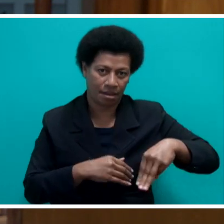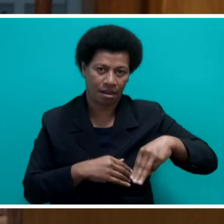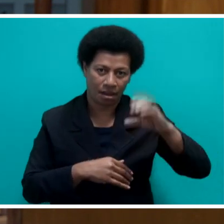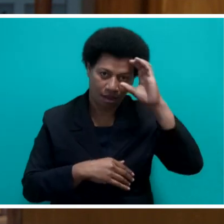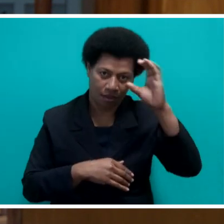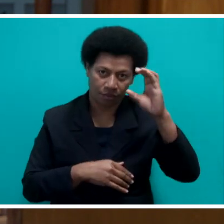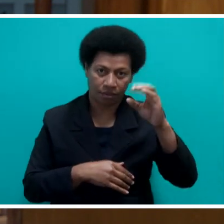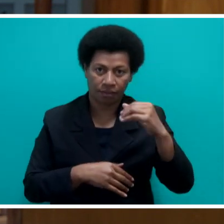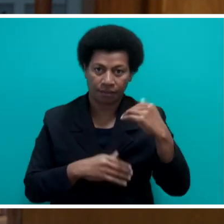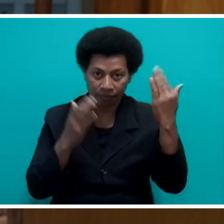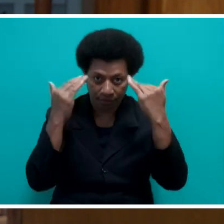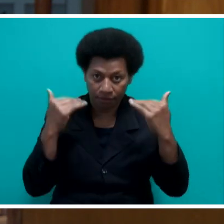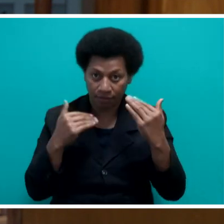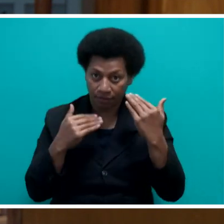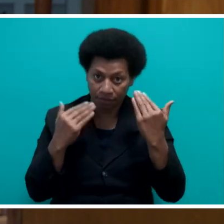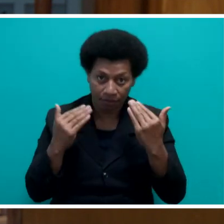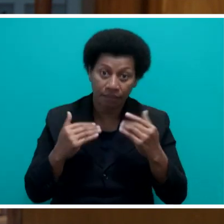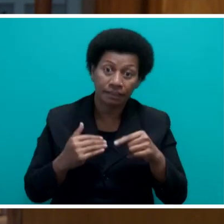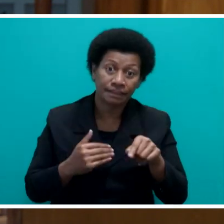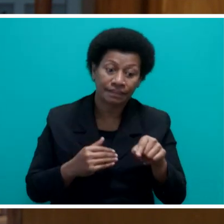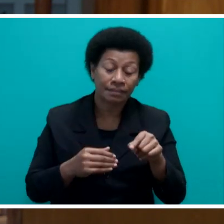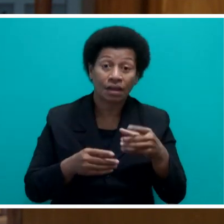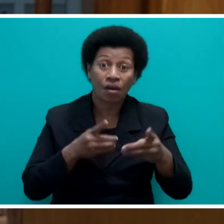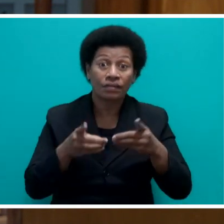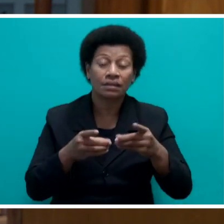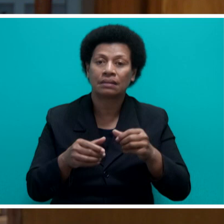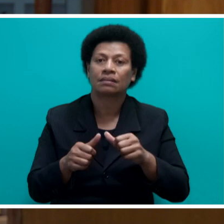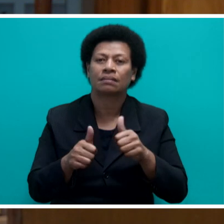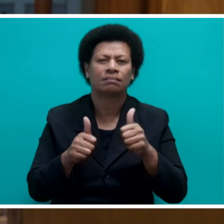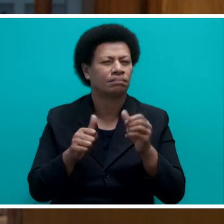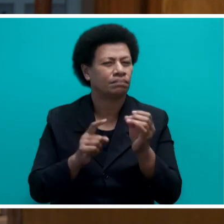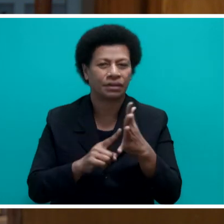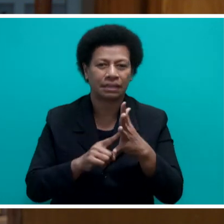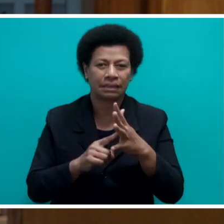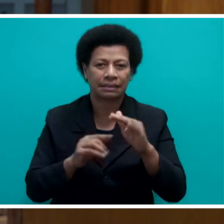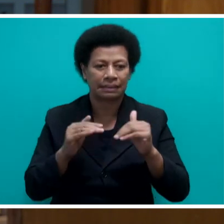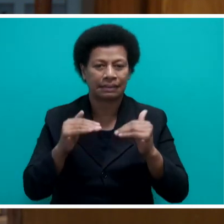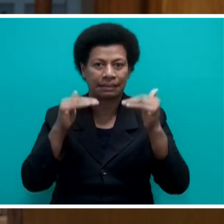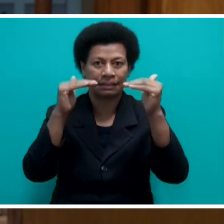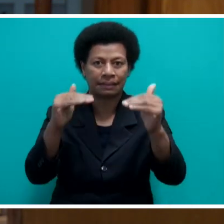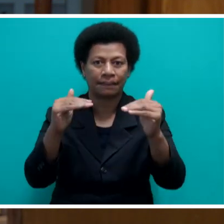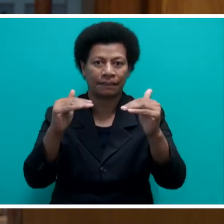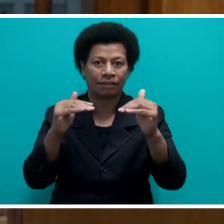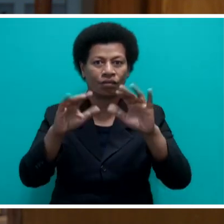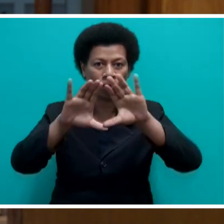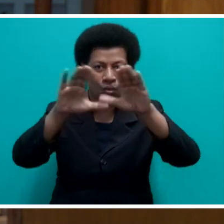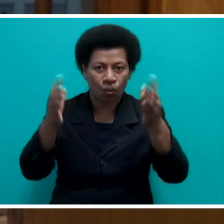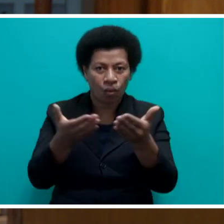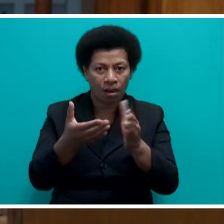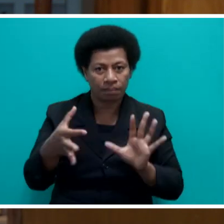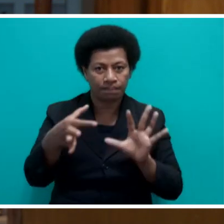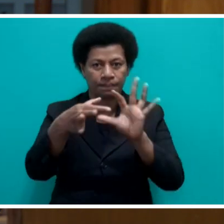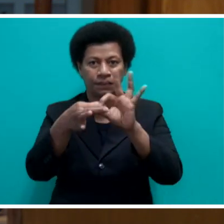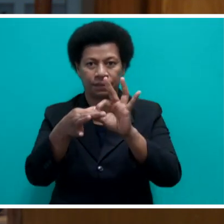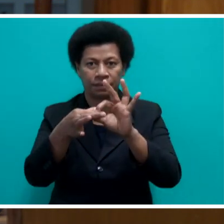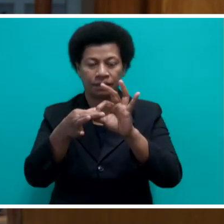Honorable Speaker, sir, the conference will be an important step in Fiji's global engagement around sustainable